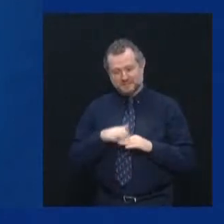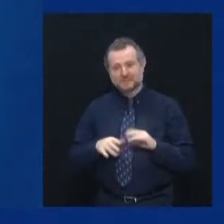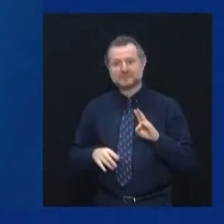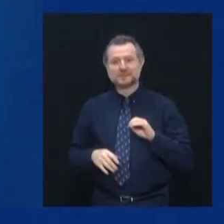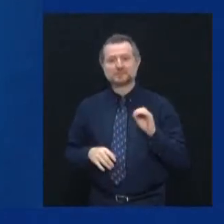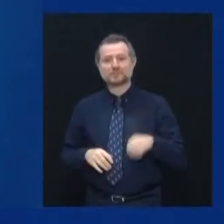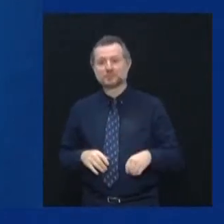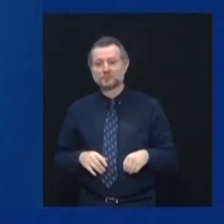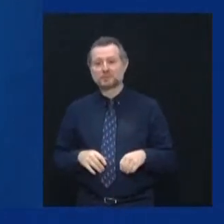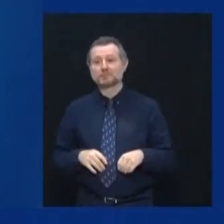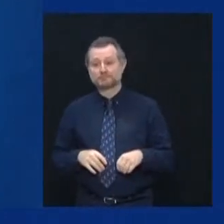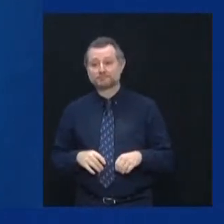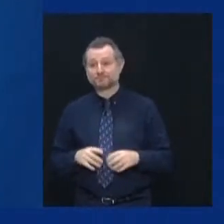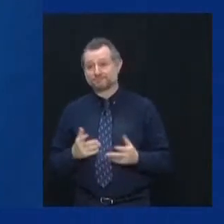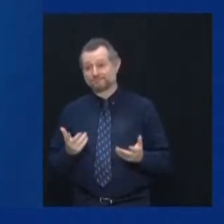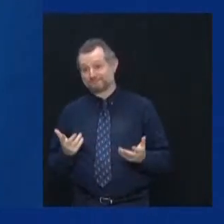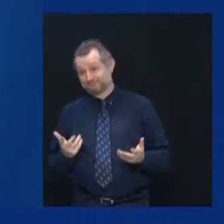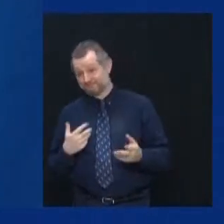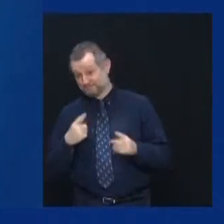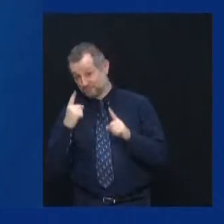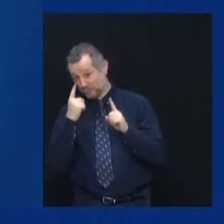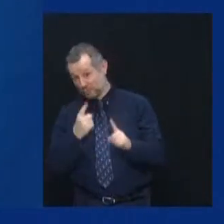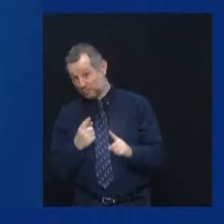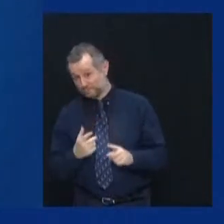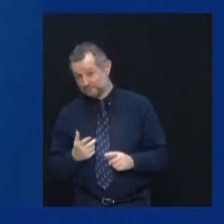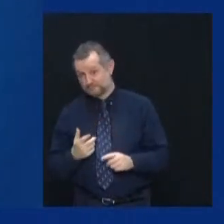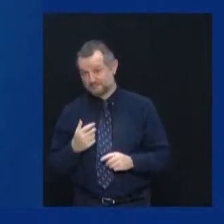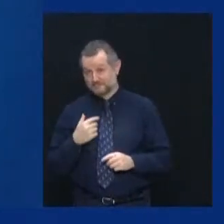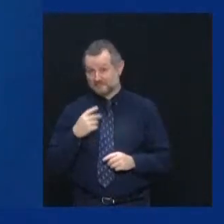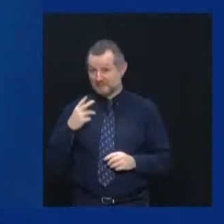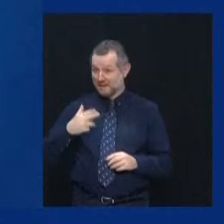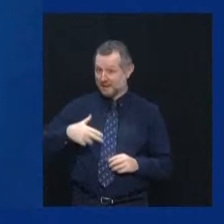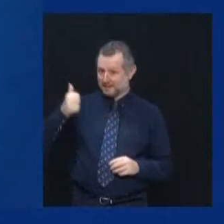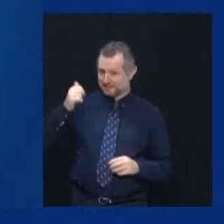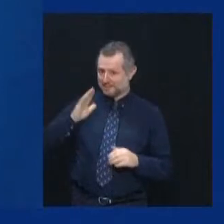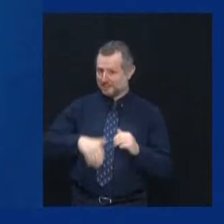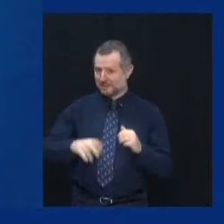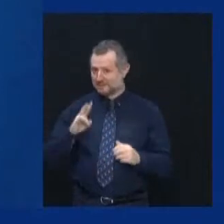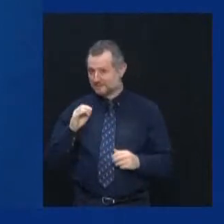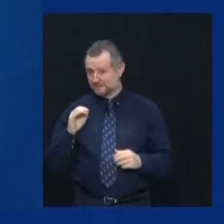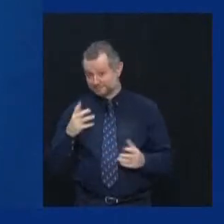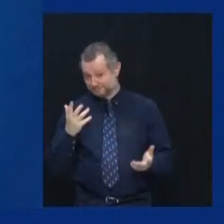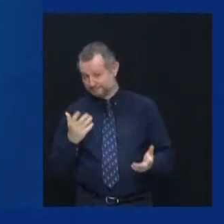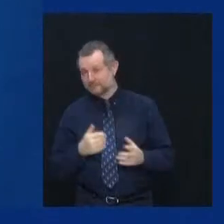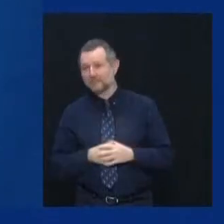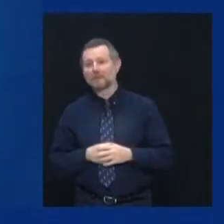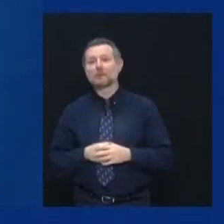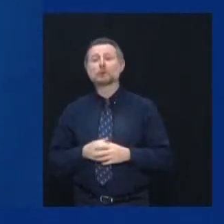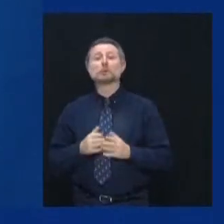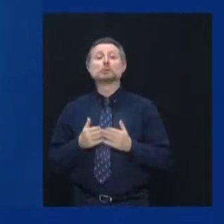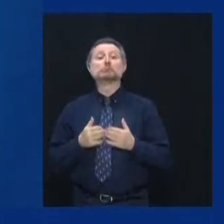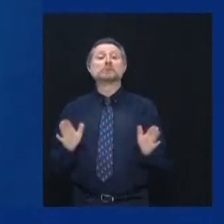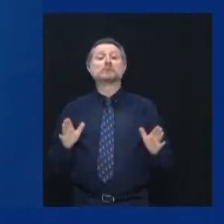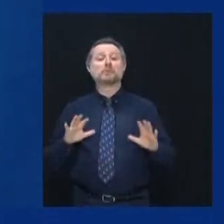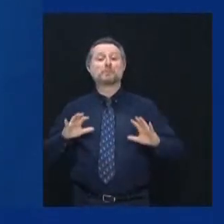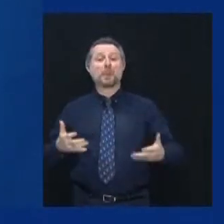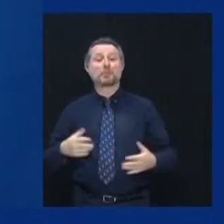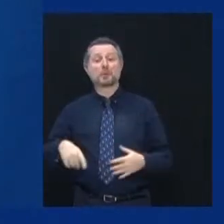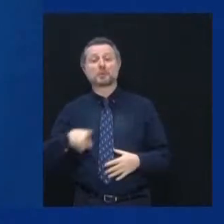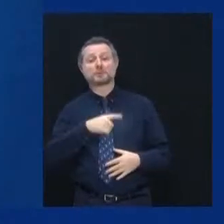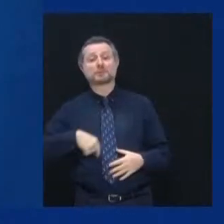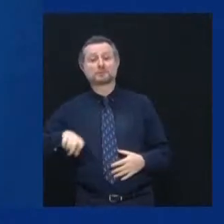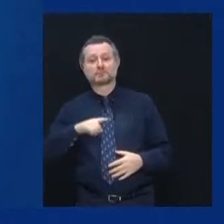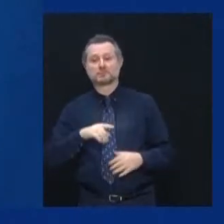the expectations were they would be much higher than 70 because you can't have the general population